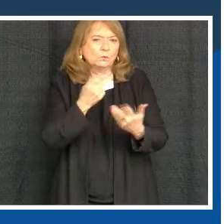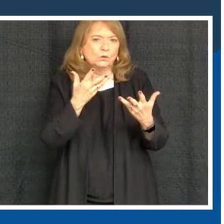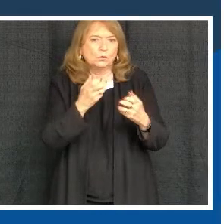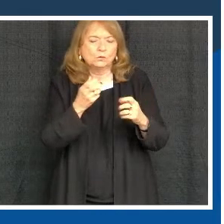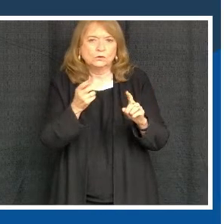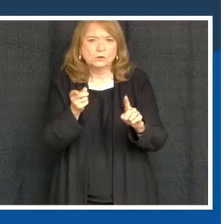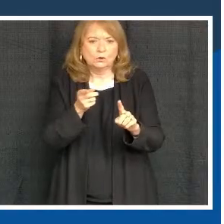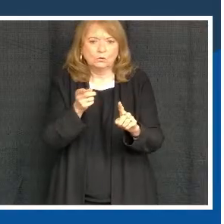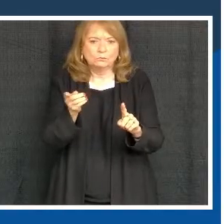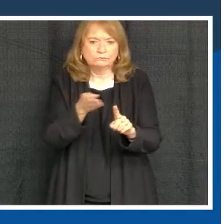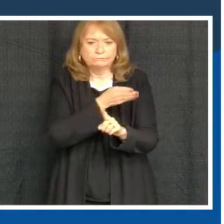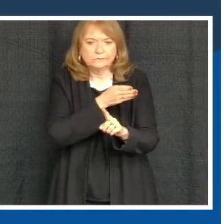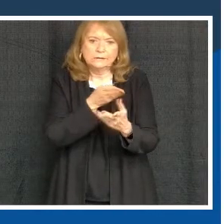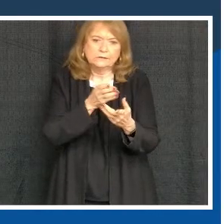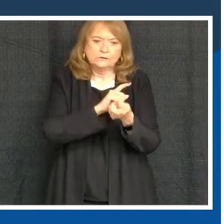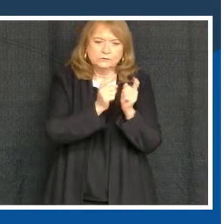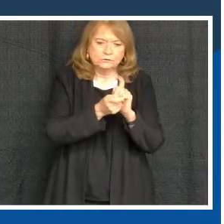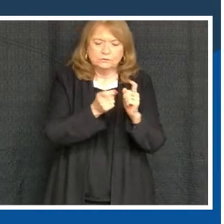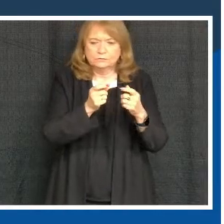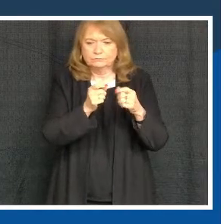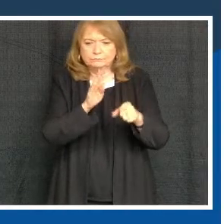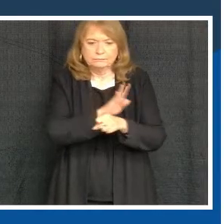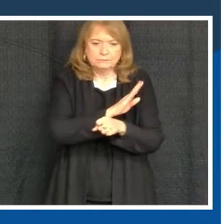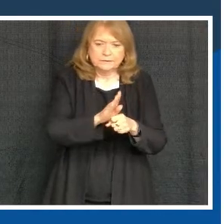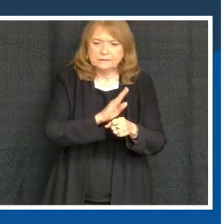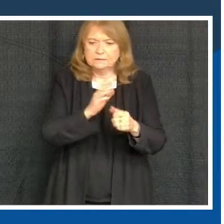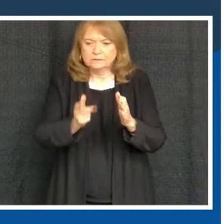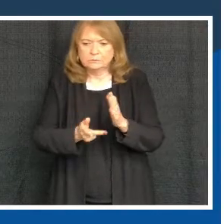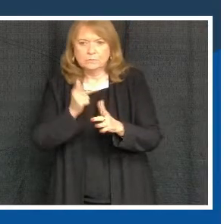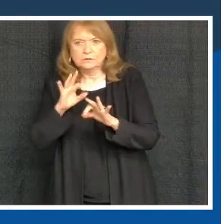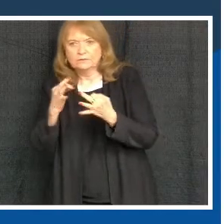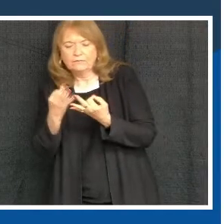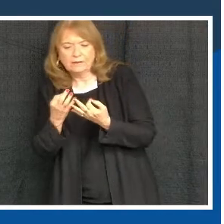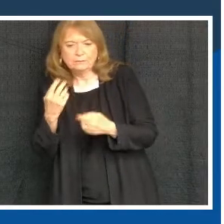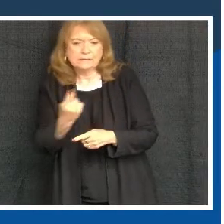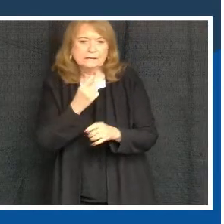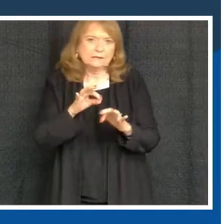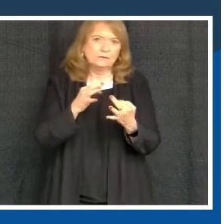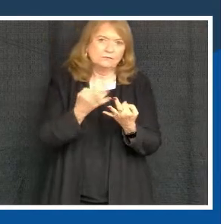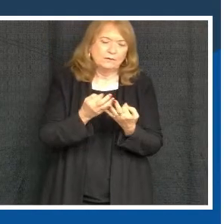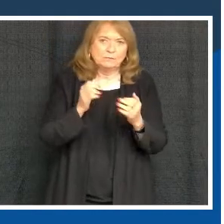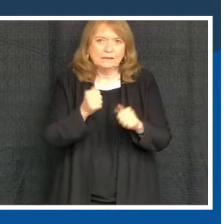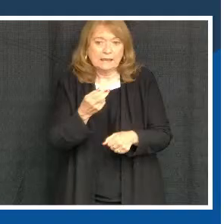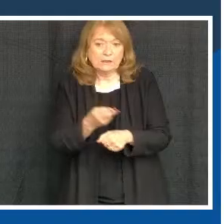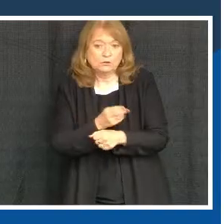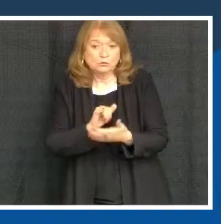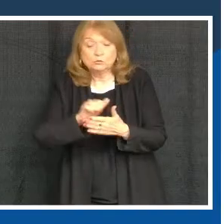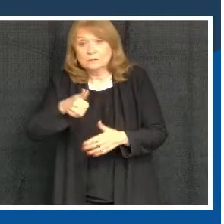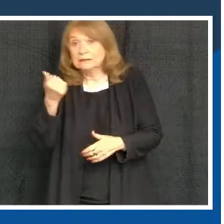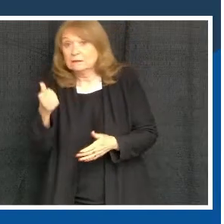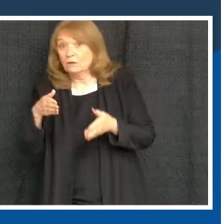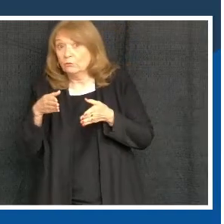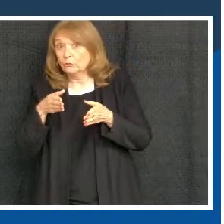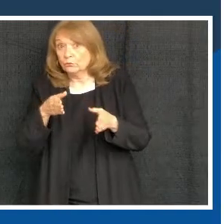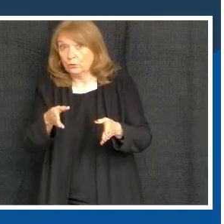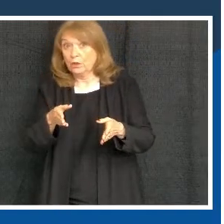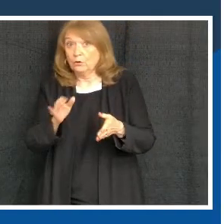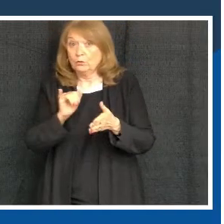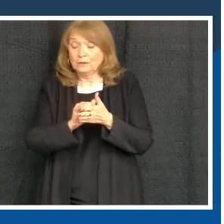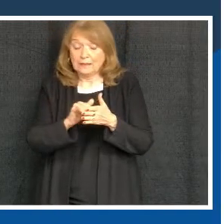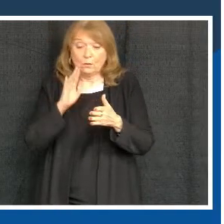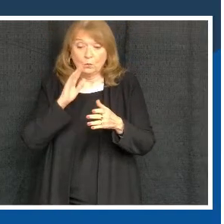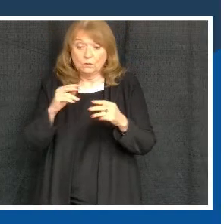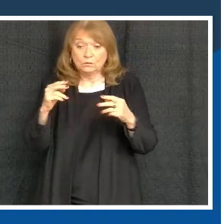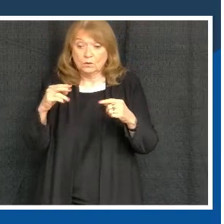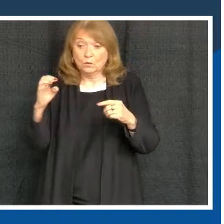either the commercial uses, the multifamily, or the single family. You'll be able to use this other road that's going to go east and west